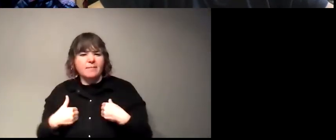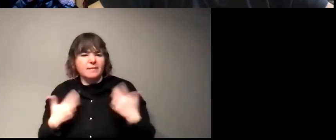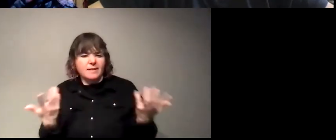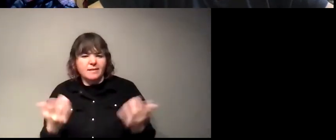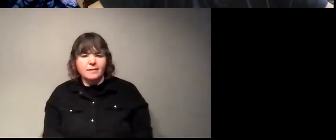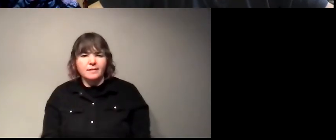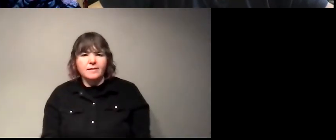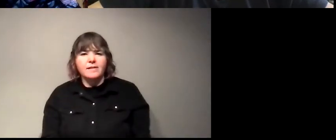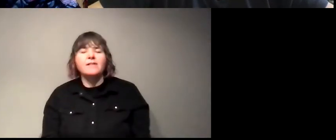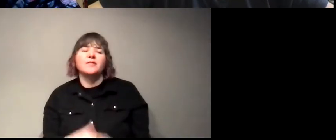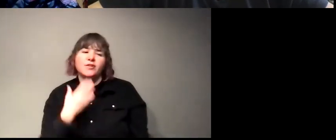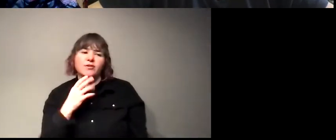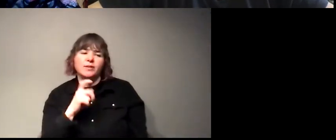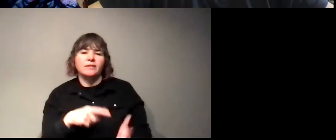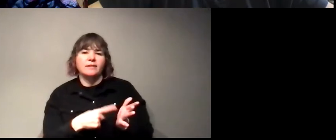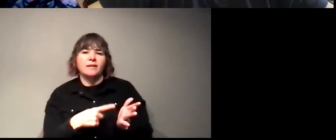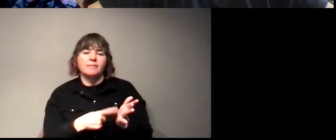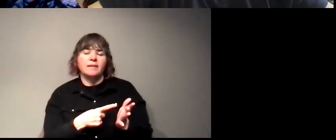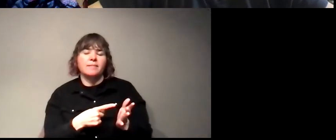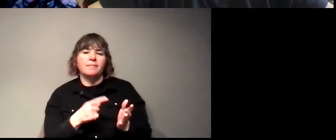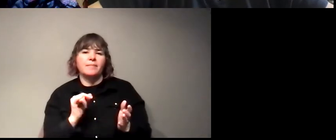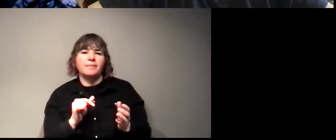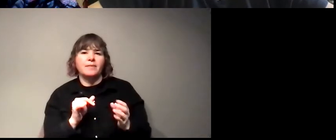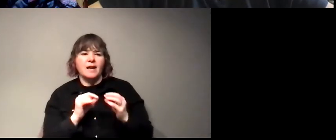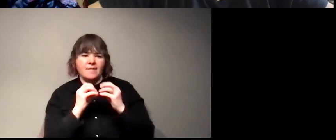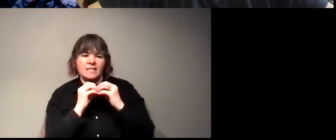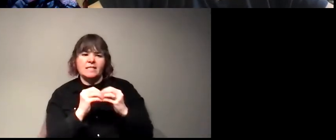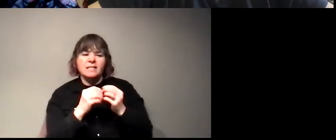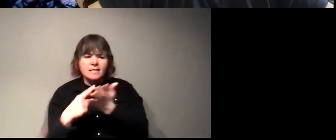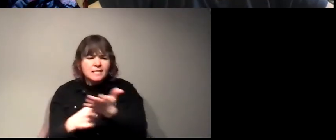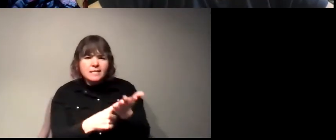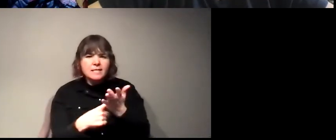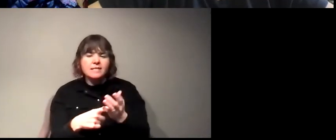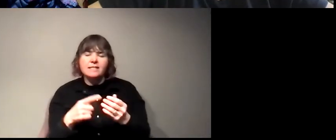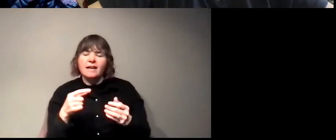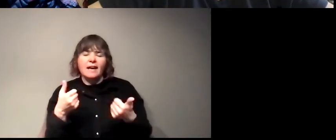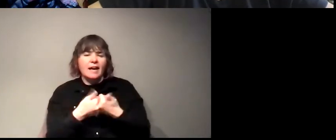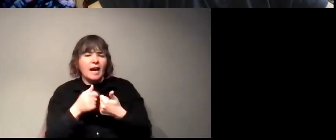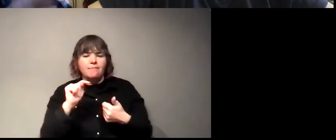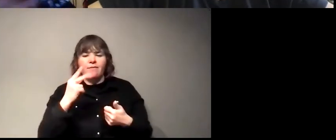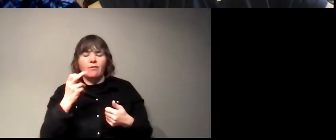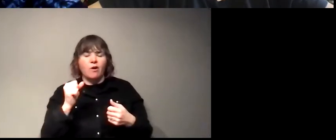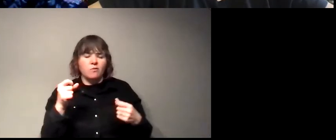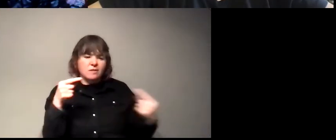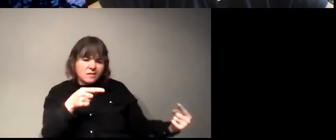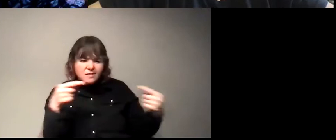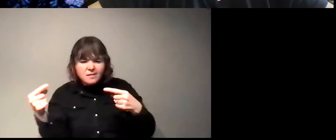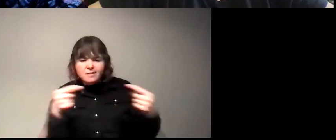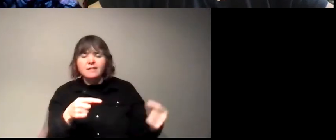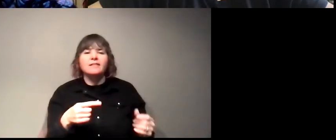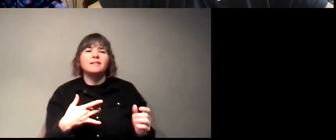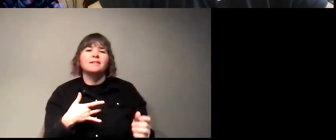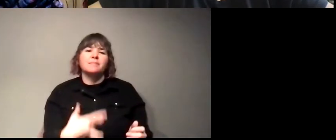question. Sometimes that is a point of contention. It's like Game of Thrones. But no, usually it